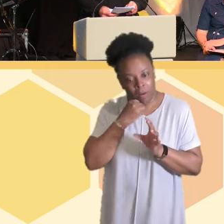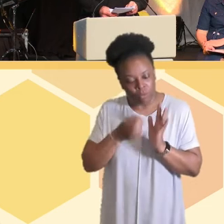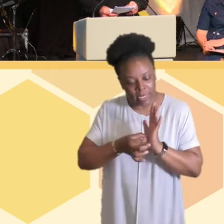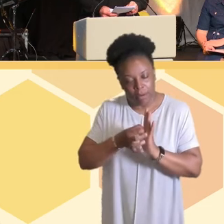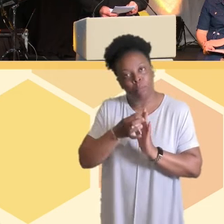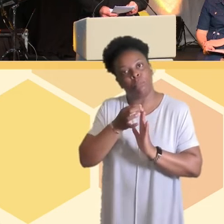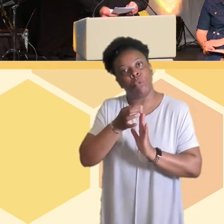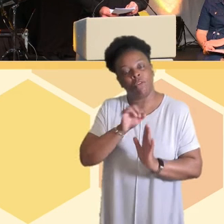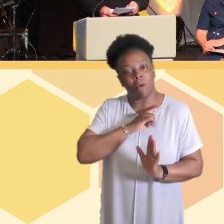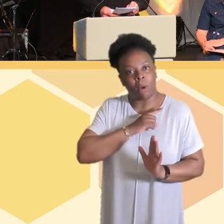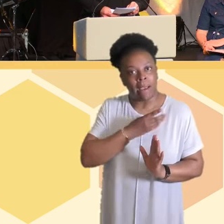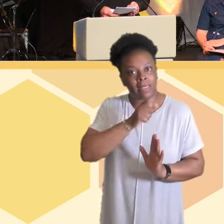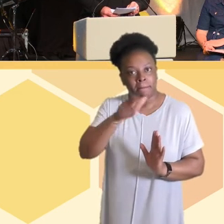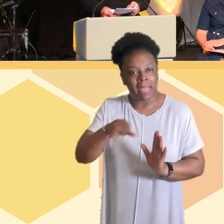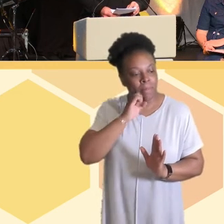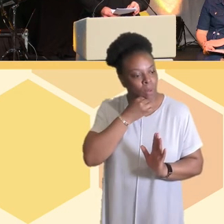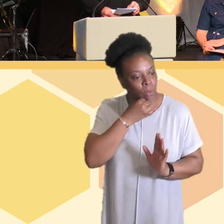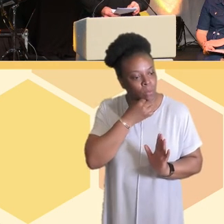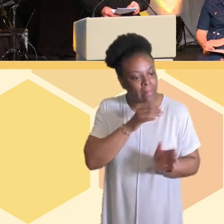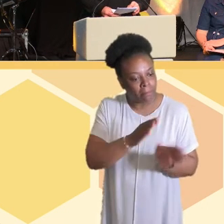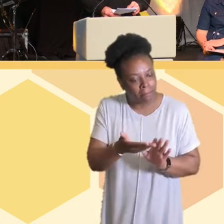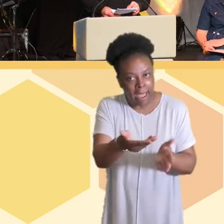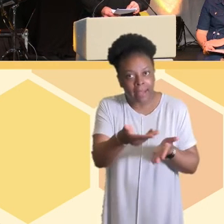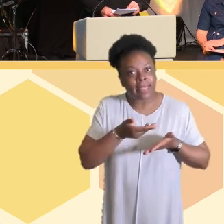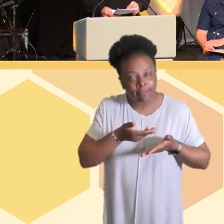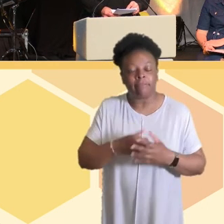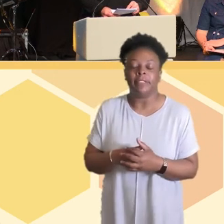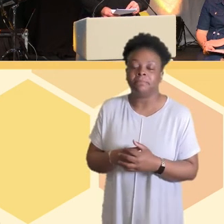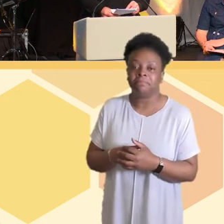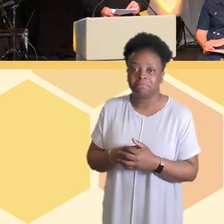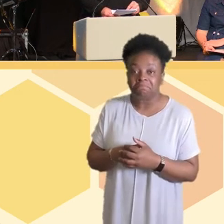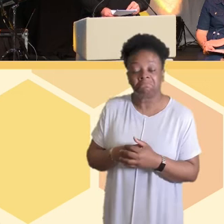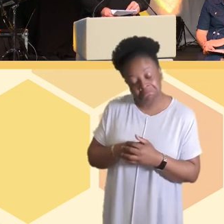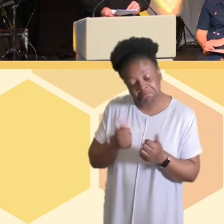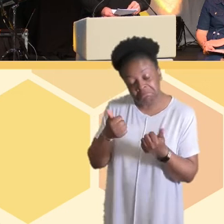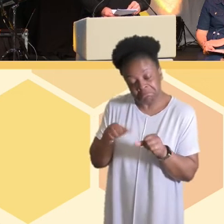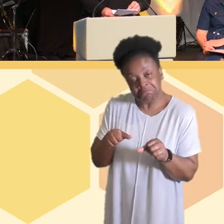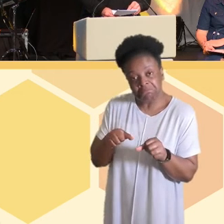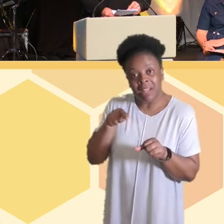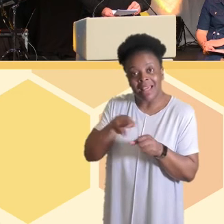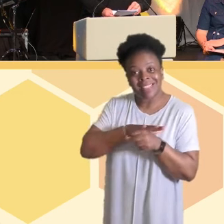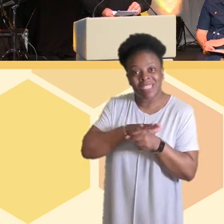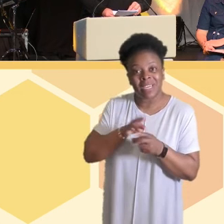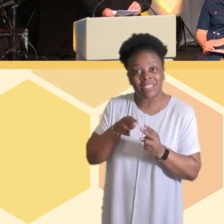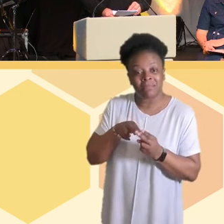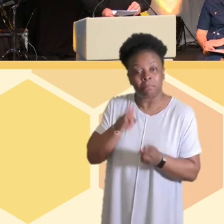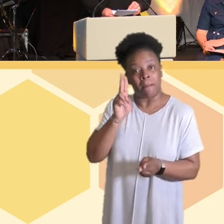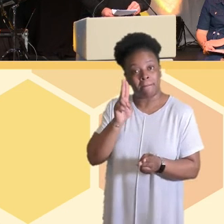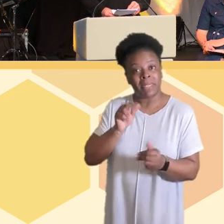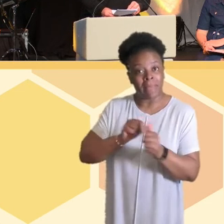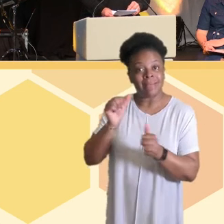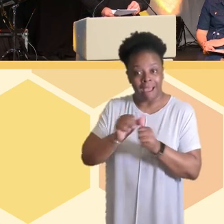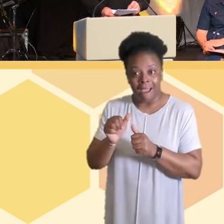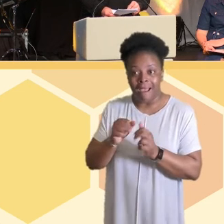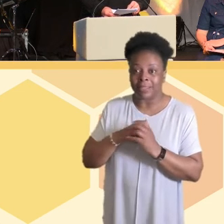legacies. The situation turned out to be even better than hoped, with a total of 1.15